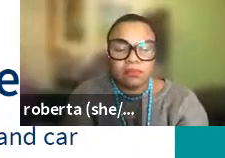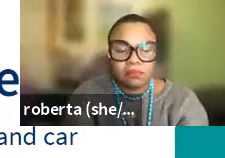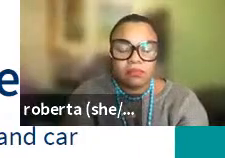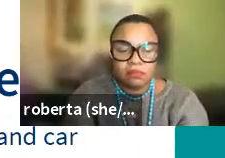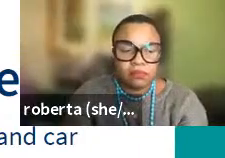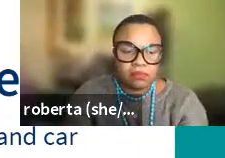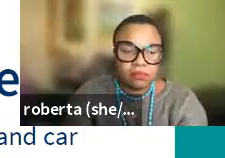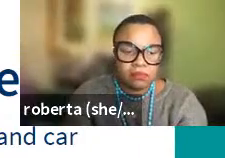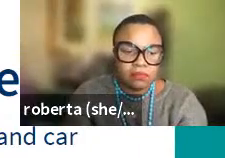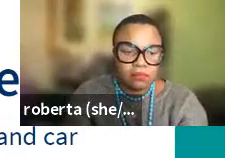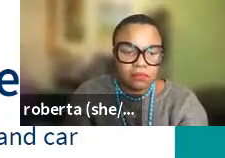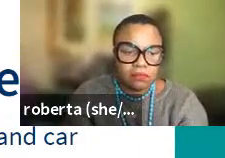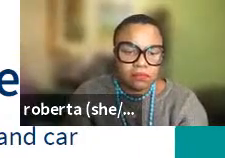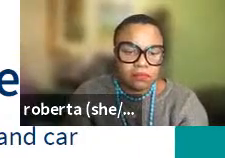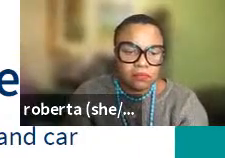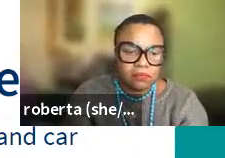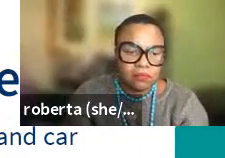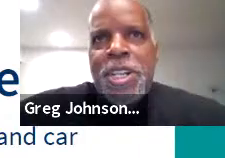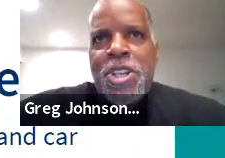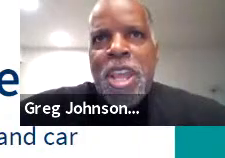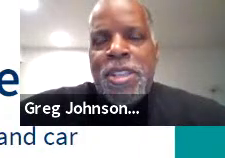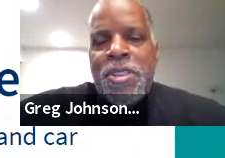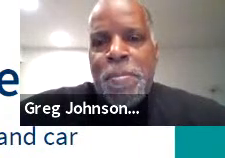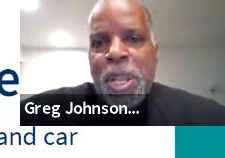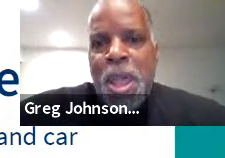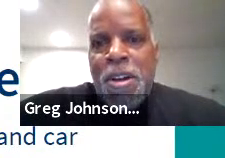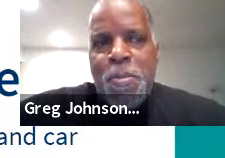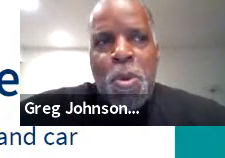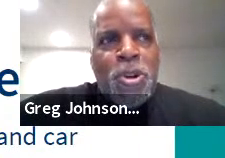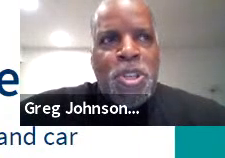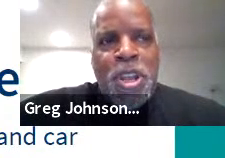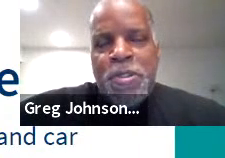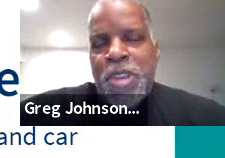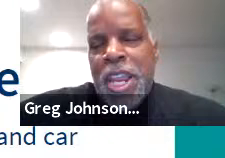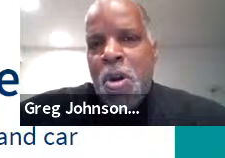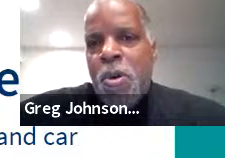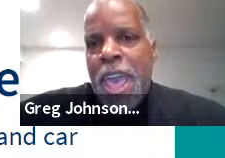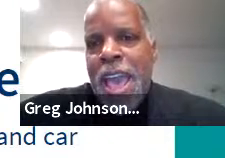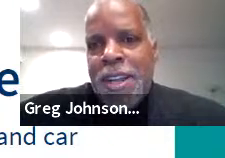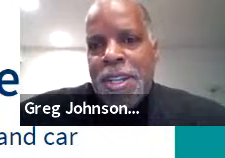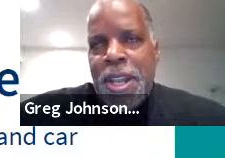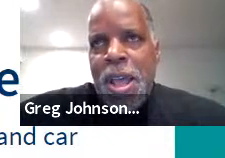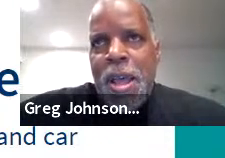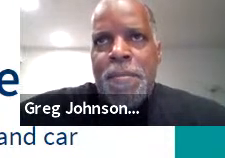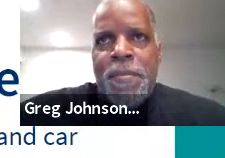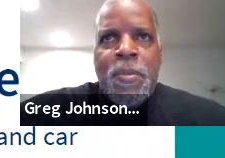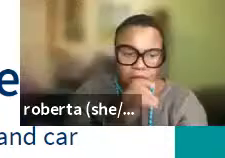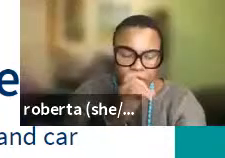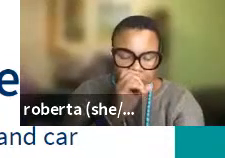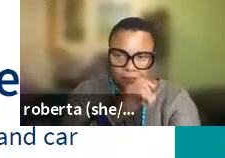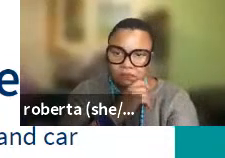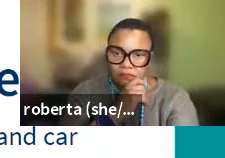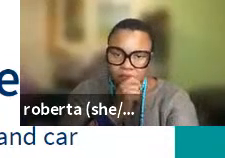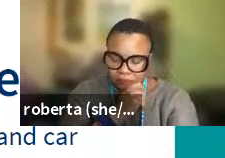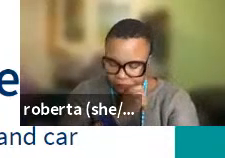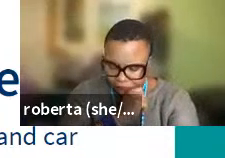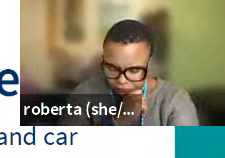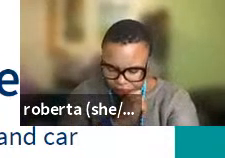mess. And the interchange takes up a large portion. There's a ODOT